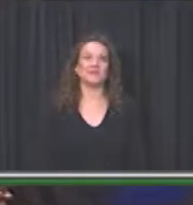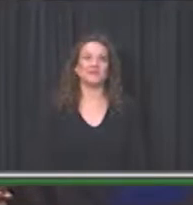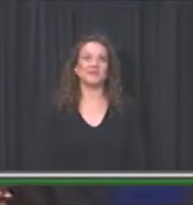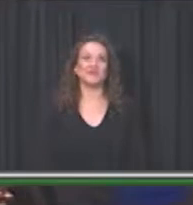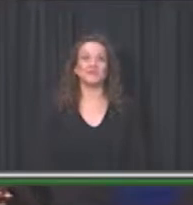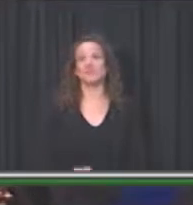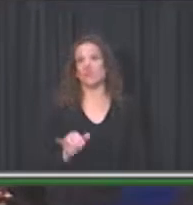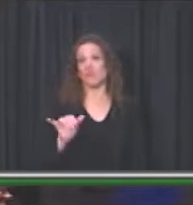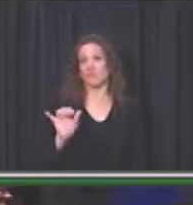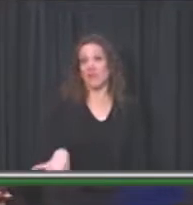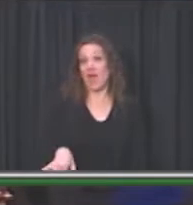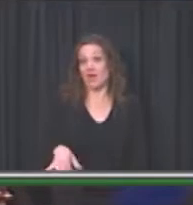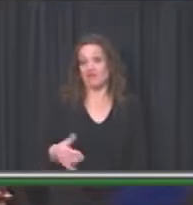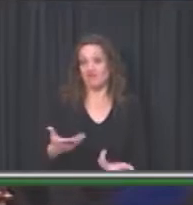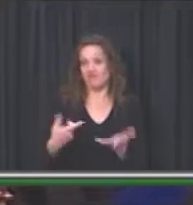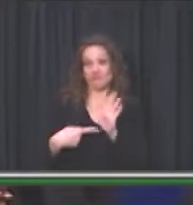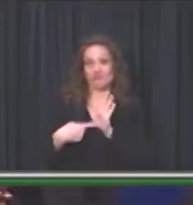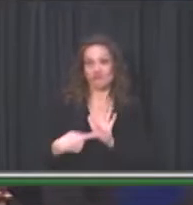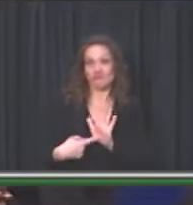That is service.